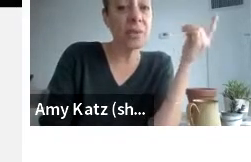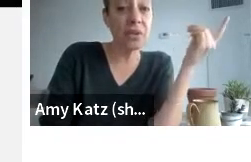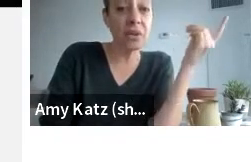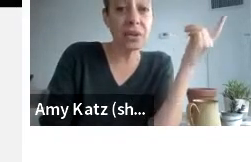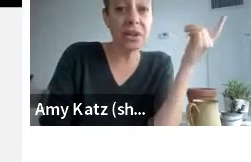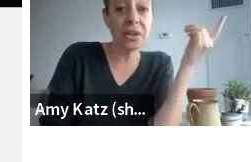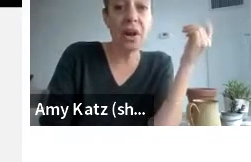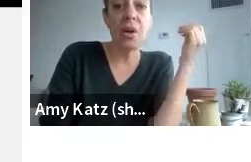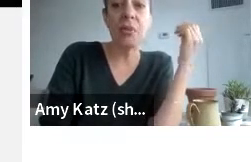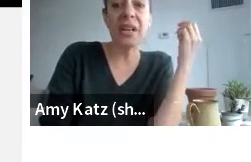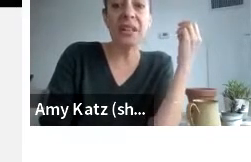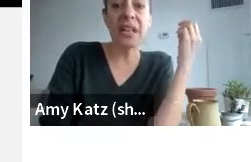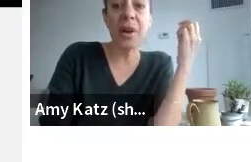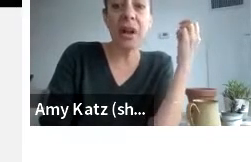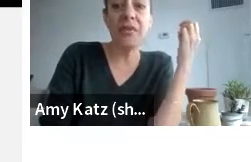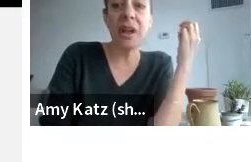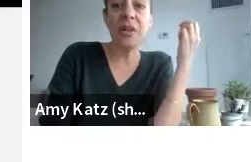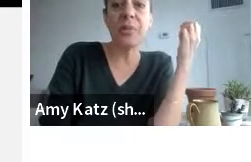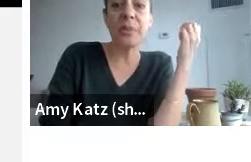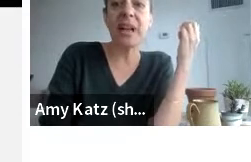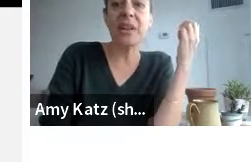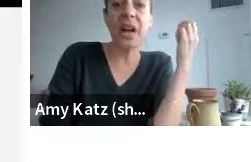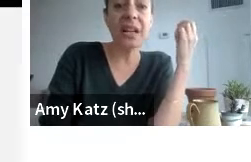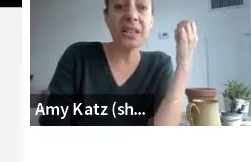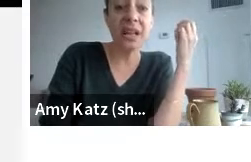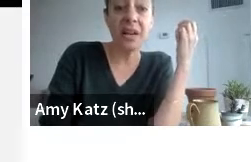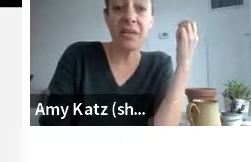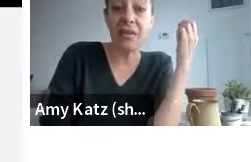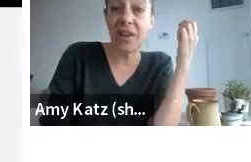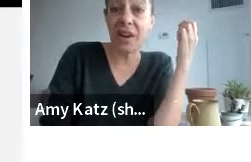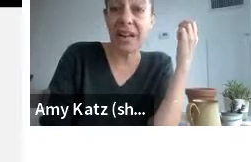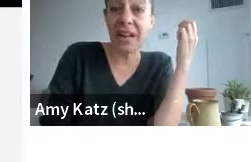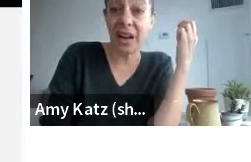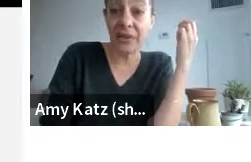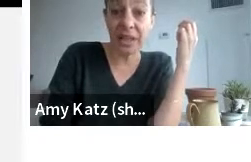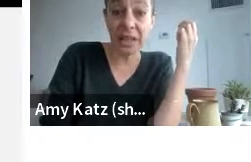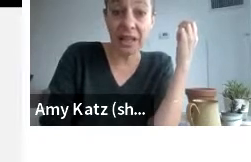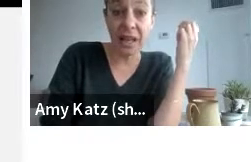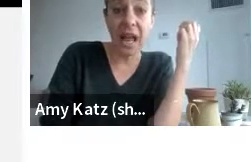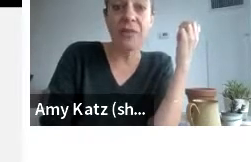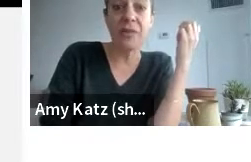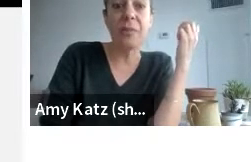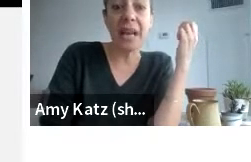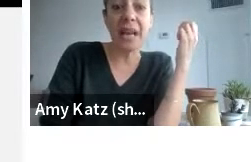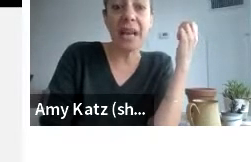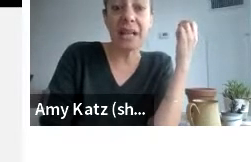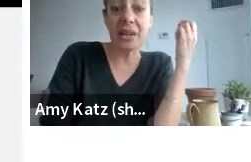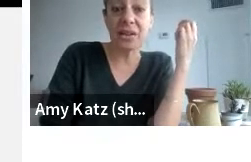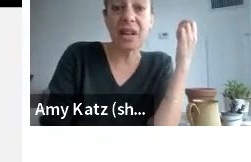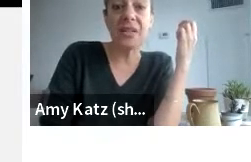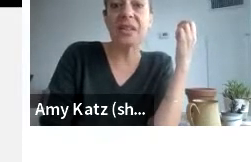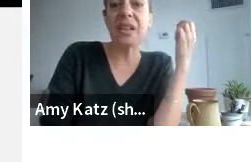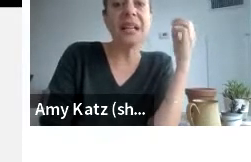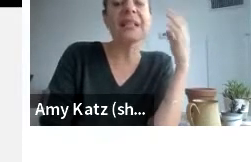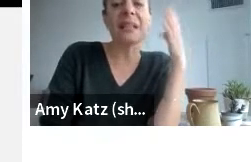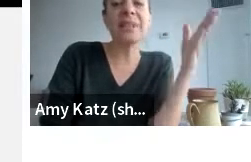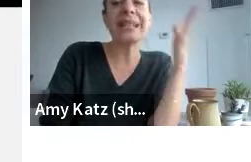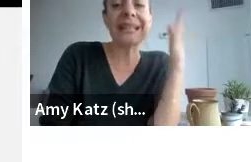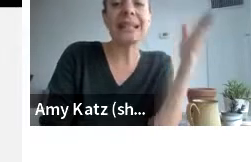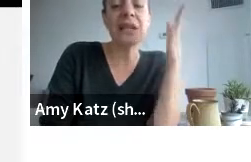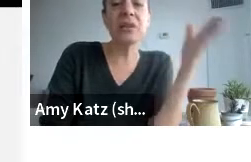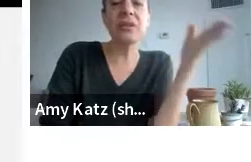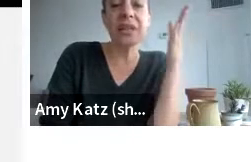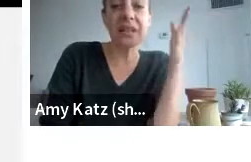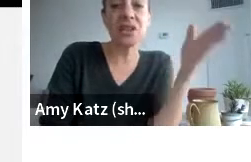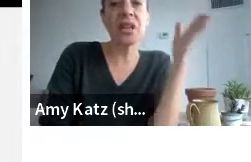don't have the resources or because they followed public health guidance very carefully. And for many years, this guidance simply